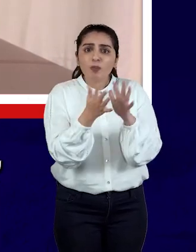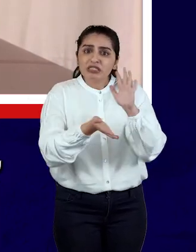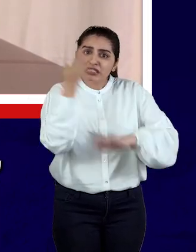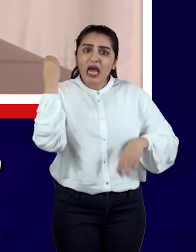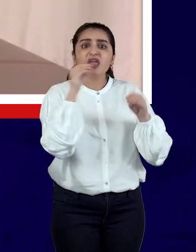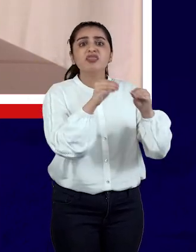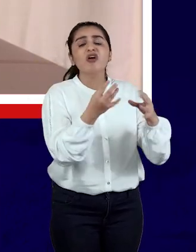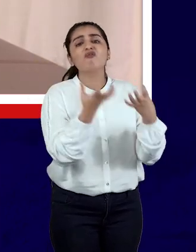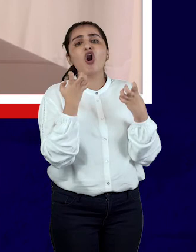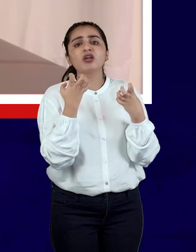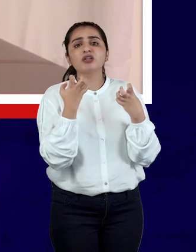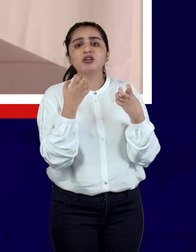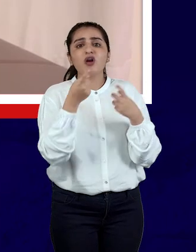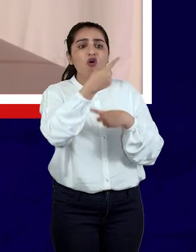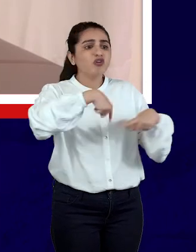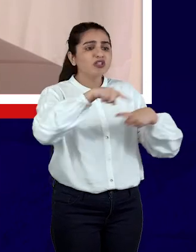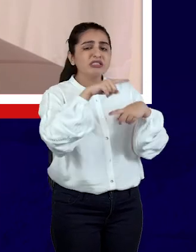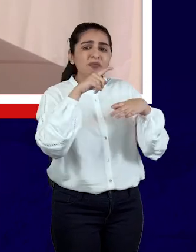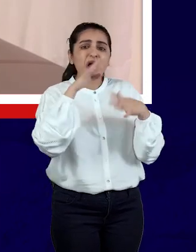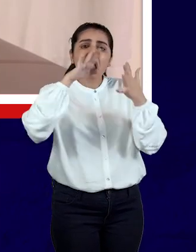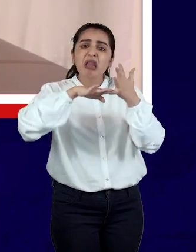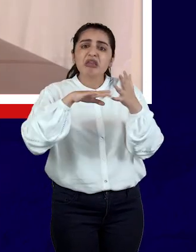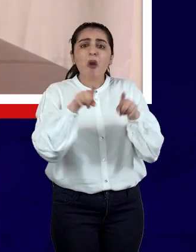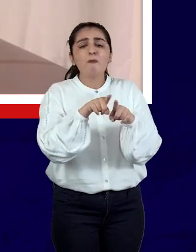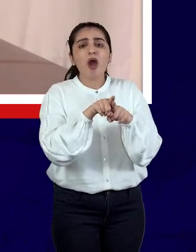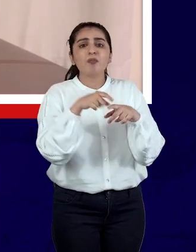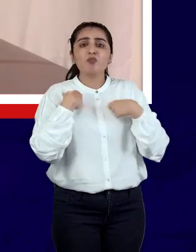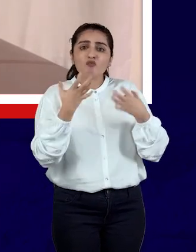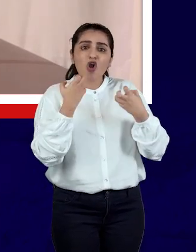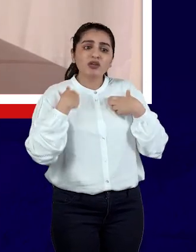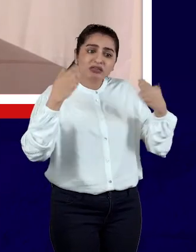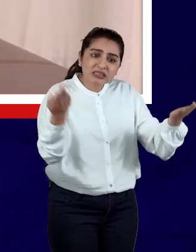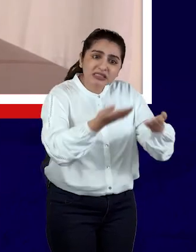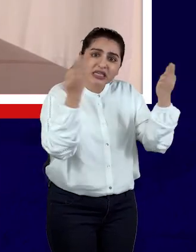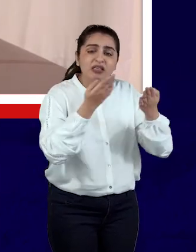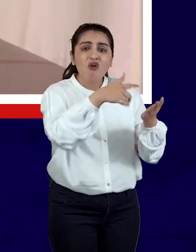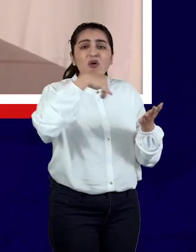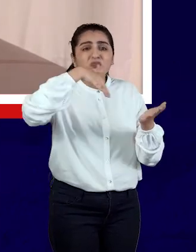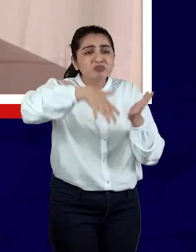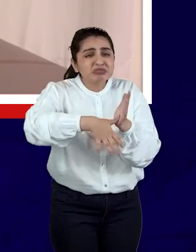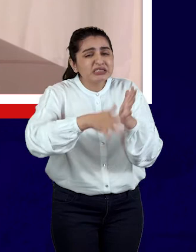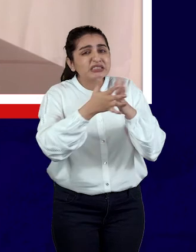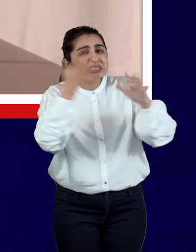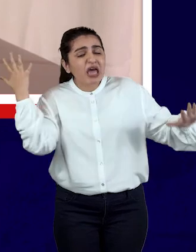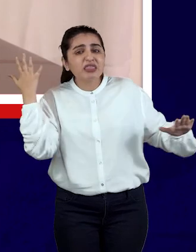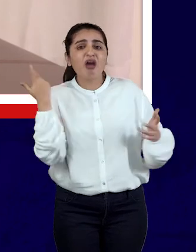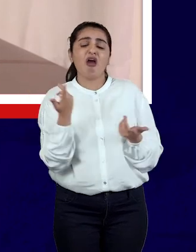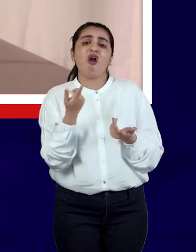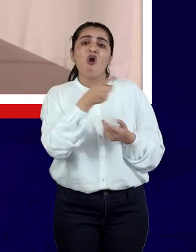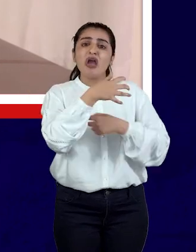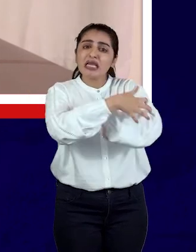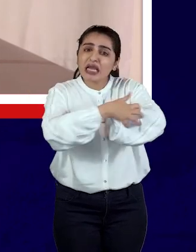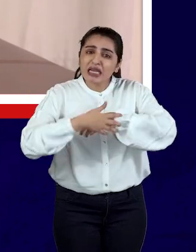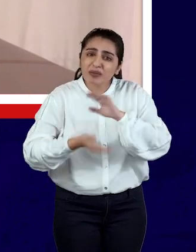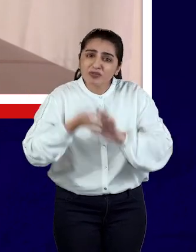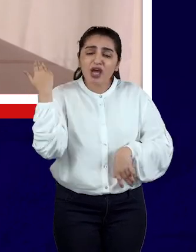anyone else. Women here need to be uplifted. We have illiteracy, we have immense poverty, and